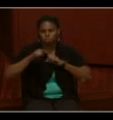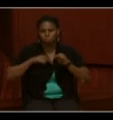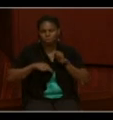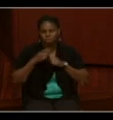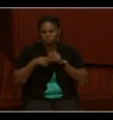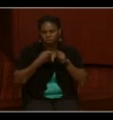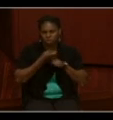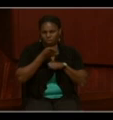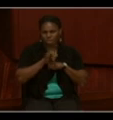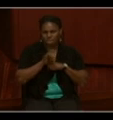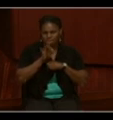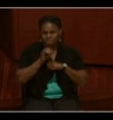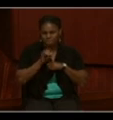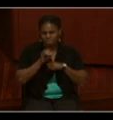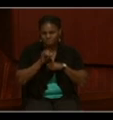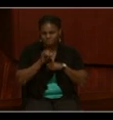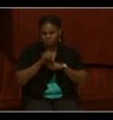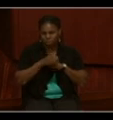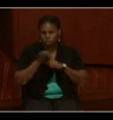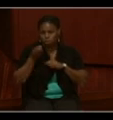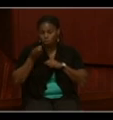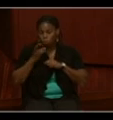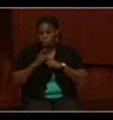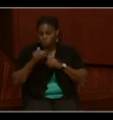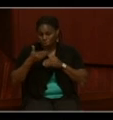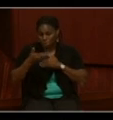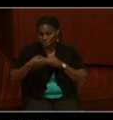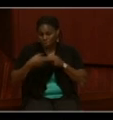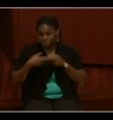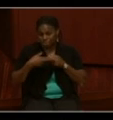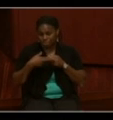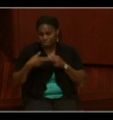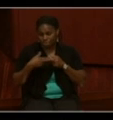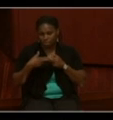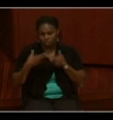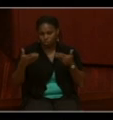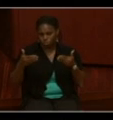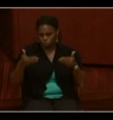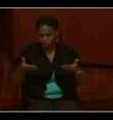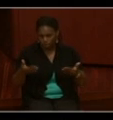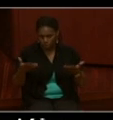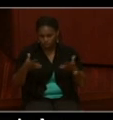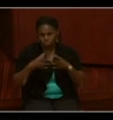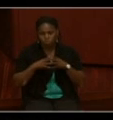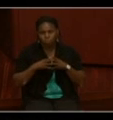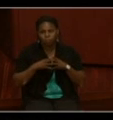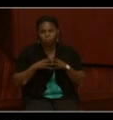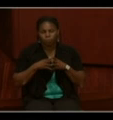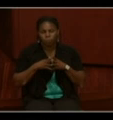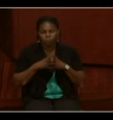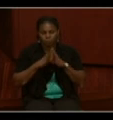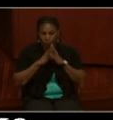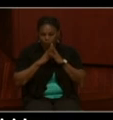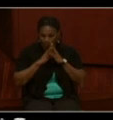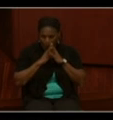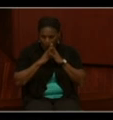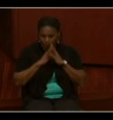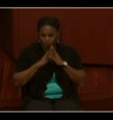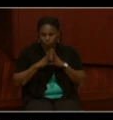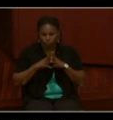1890s. Or on the next slide, and let's go ahead and go to the next slide.